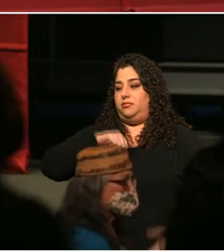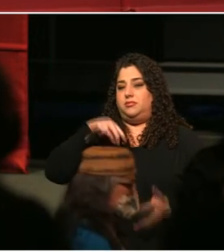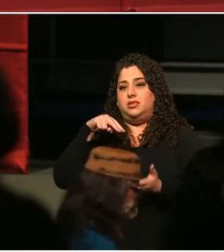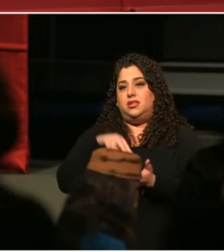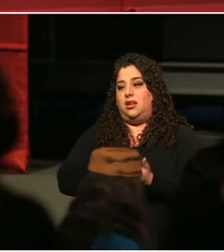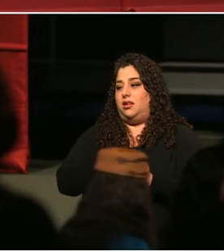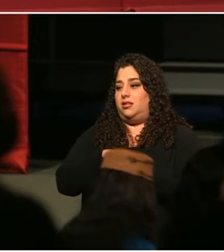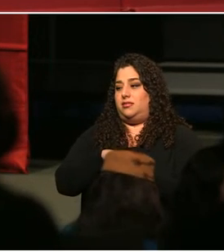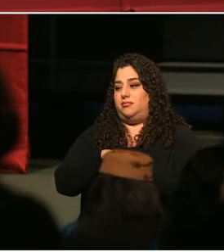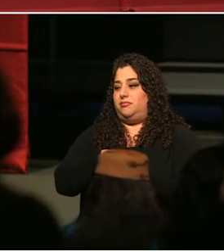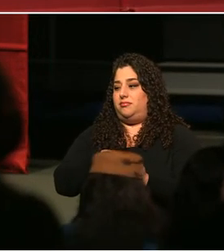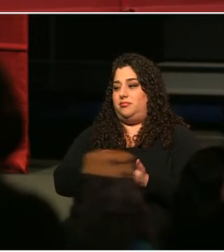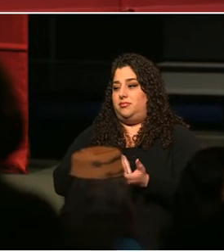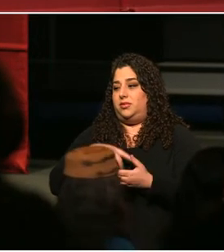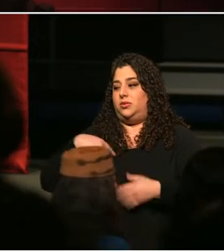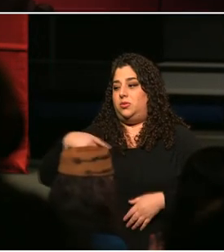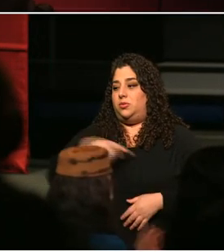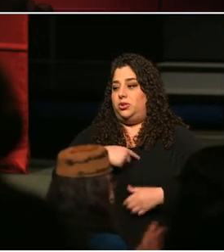of us.